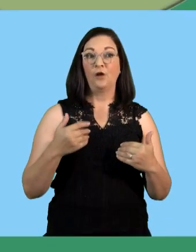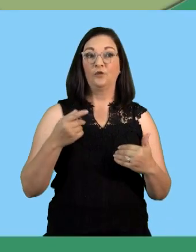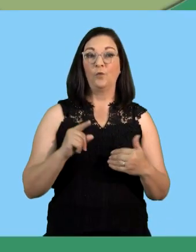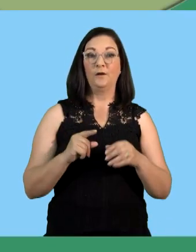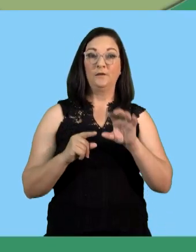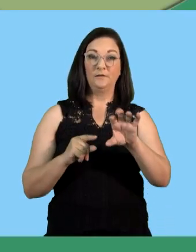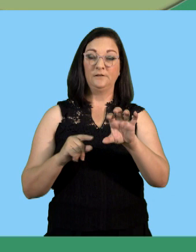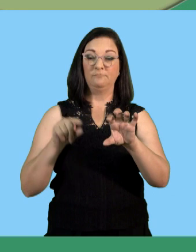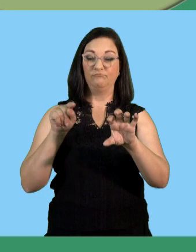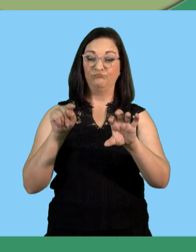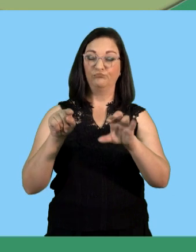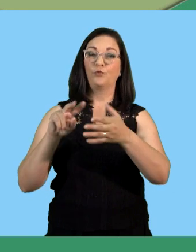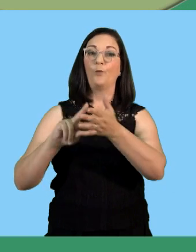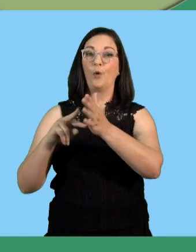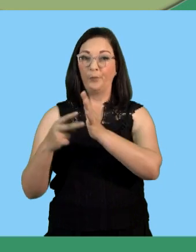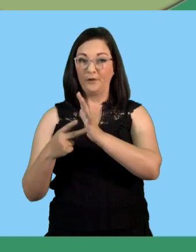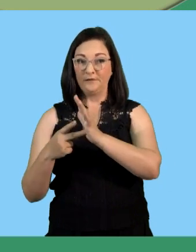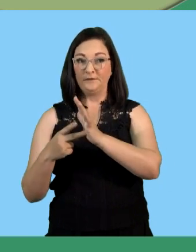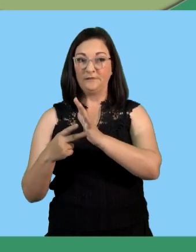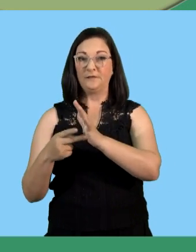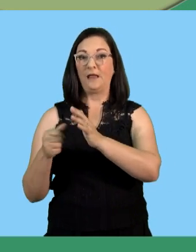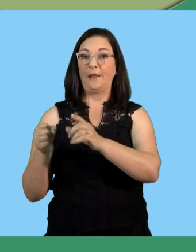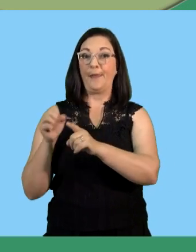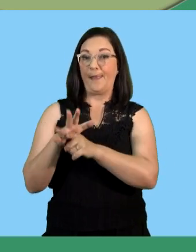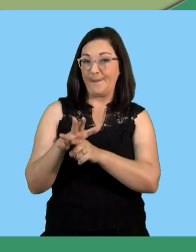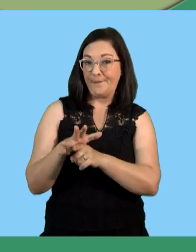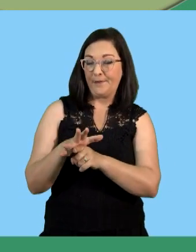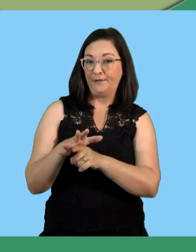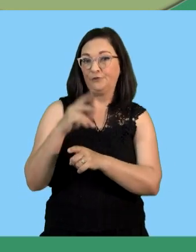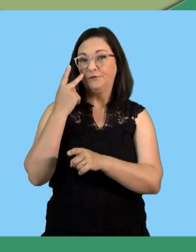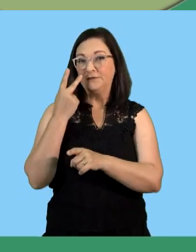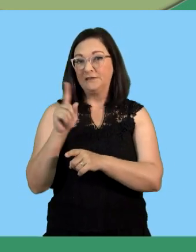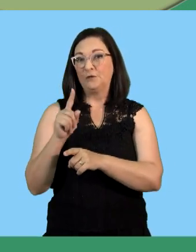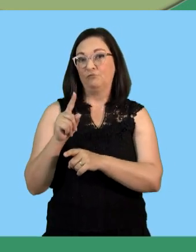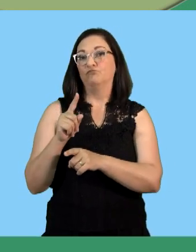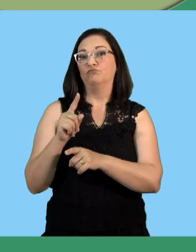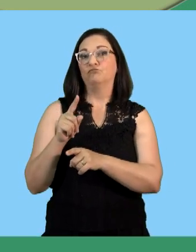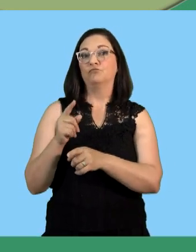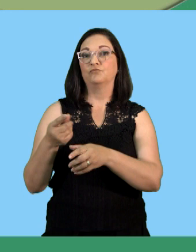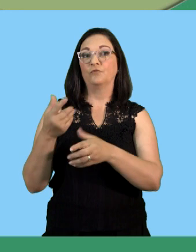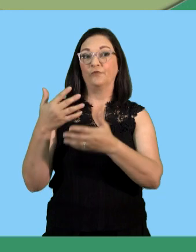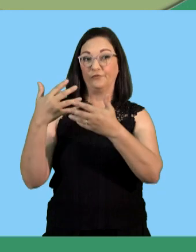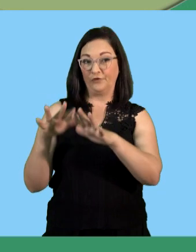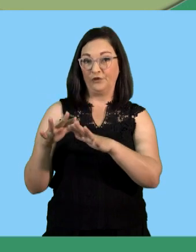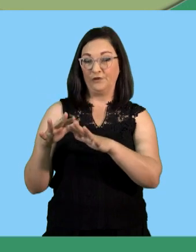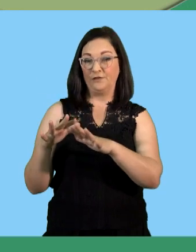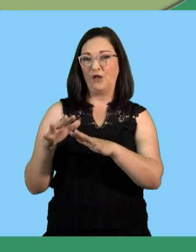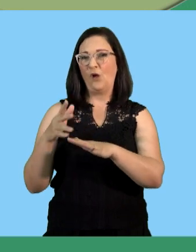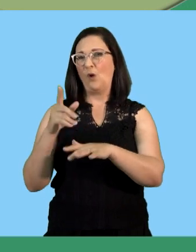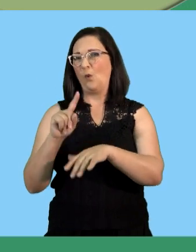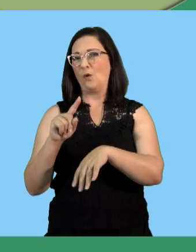start with the purpose and then we go to the impact. We do the actions regarded as discriminatory and then we move on to the penalties